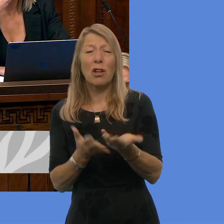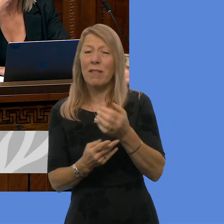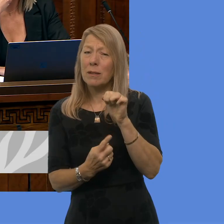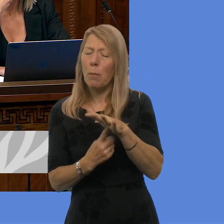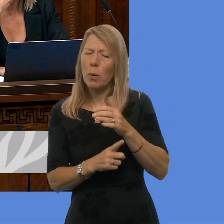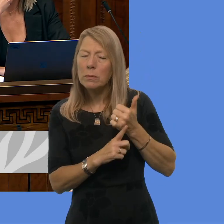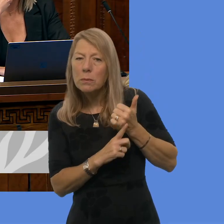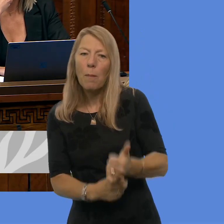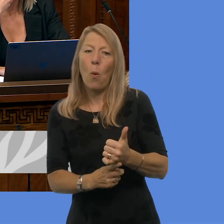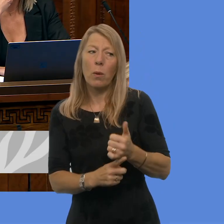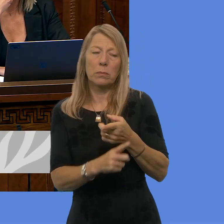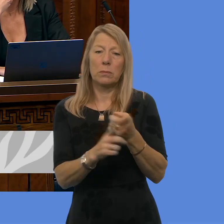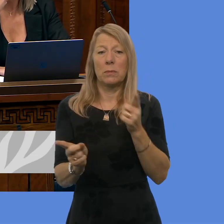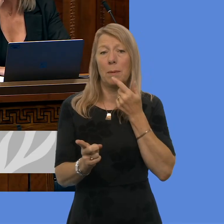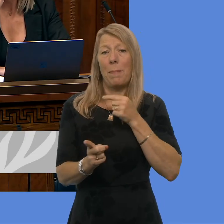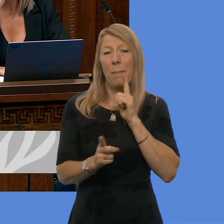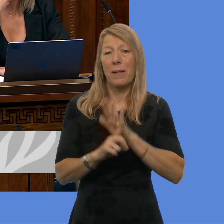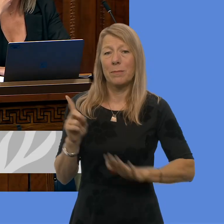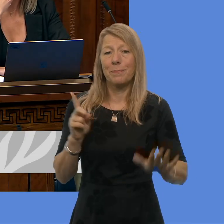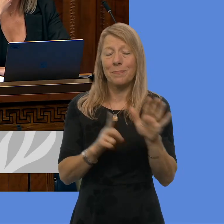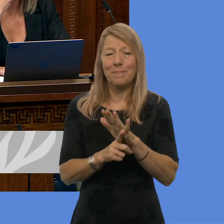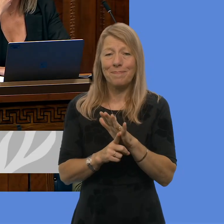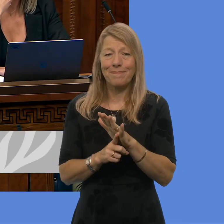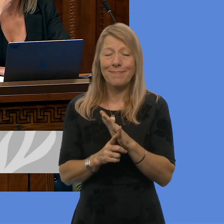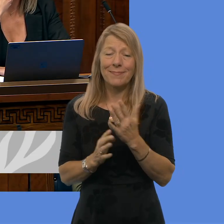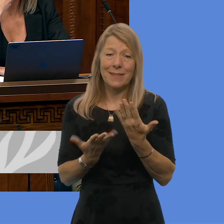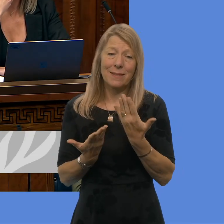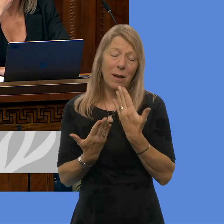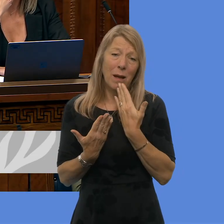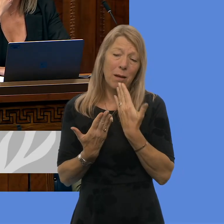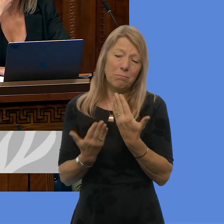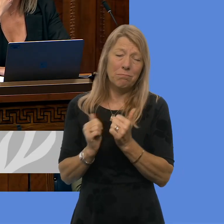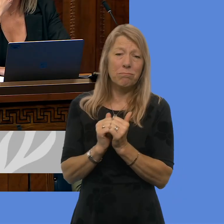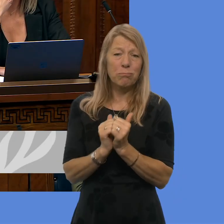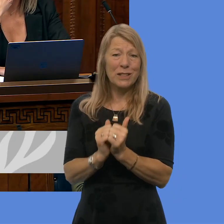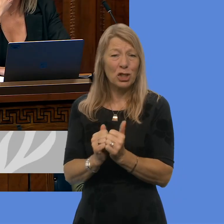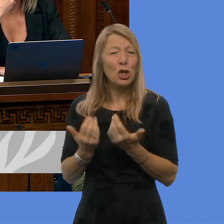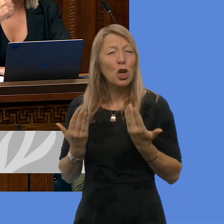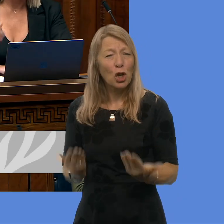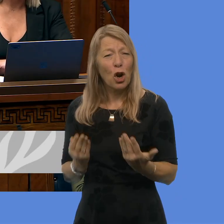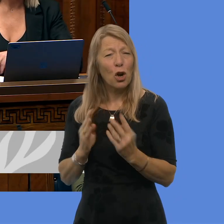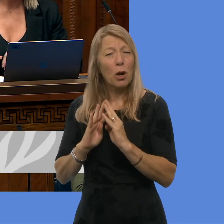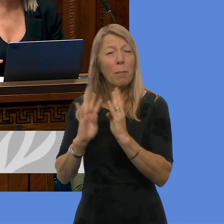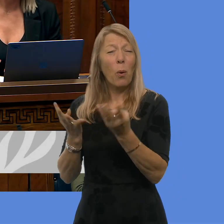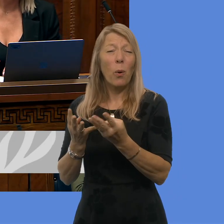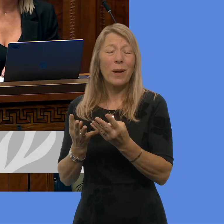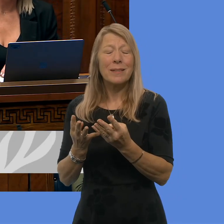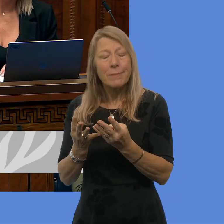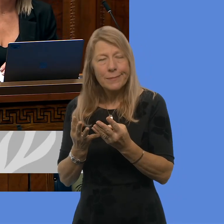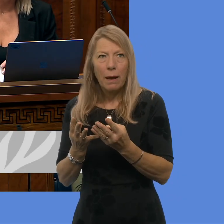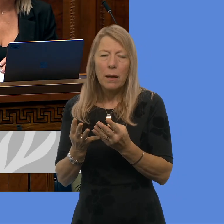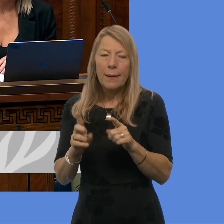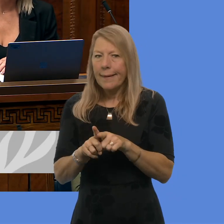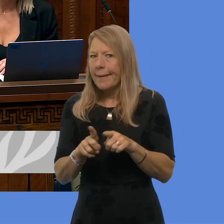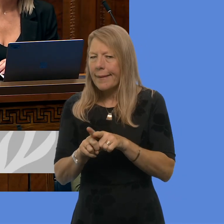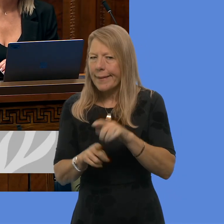individuals right across our society. So I am really grateful for the continued dedication of the current board. But yes, I certainly do agree